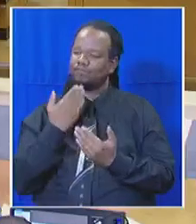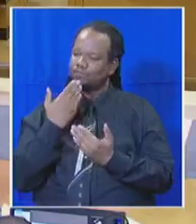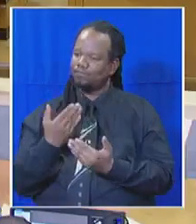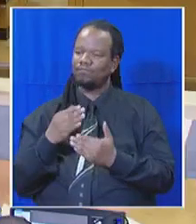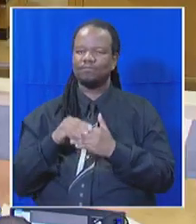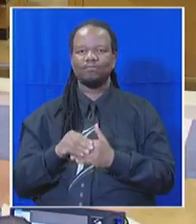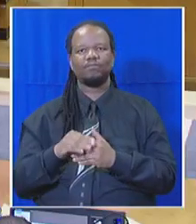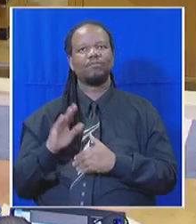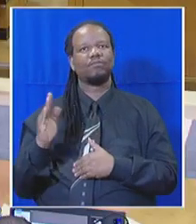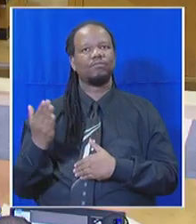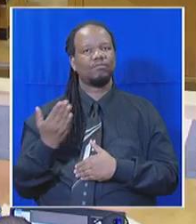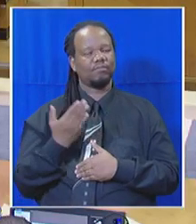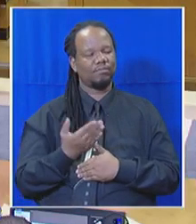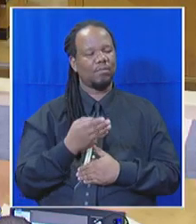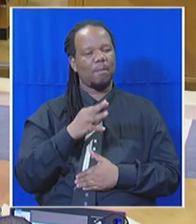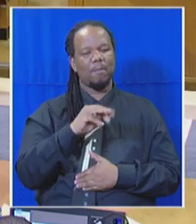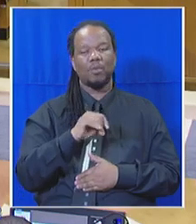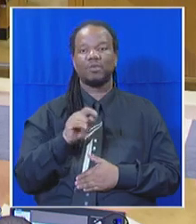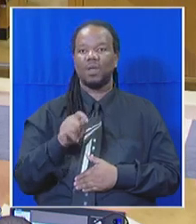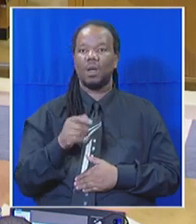The Honourable Mocheka.